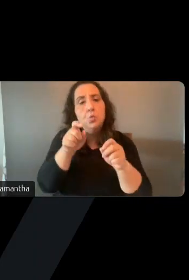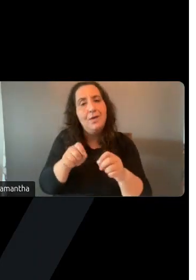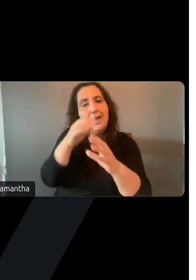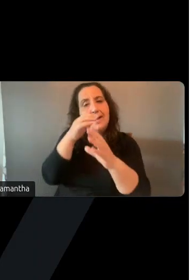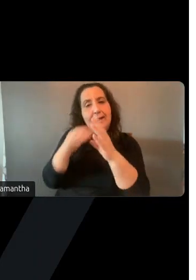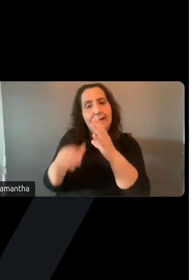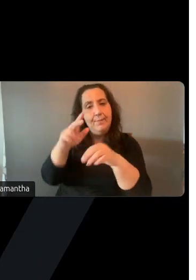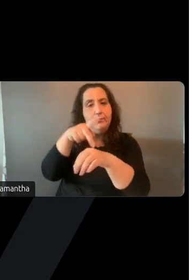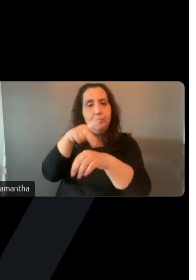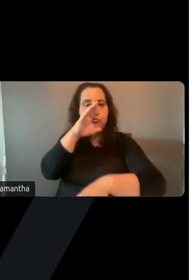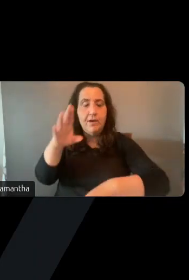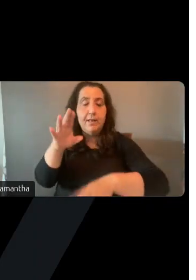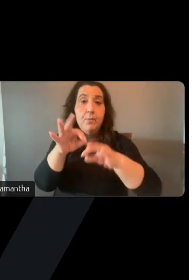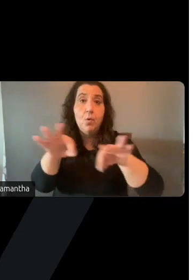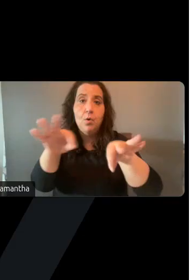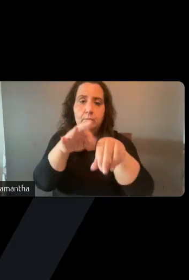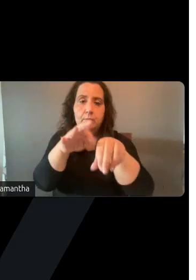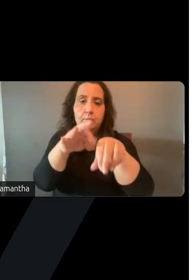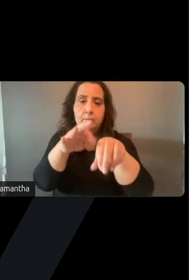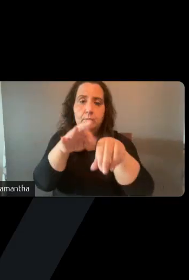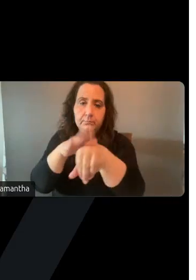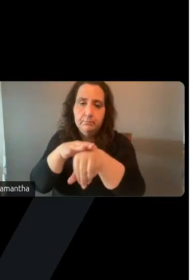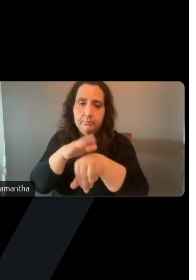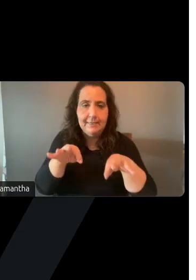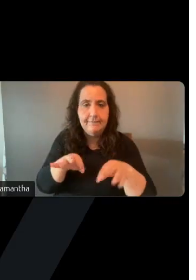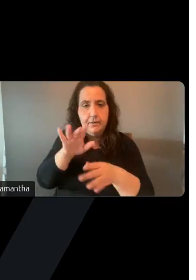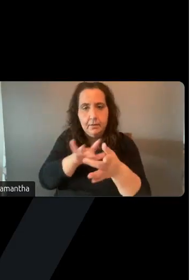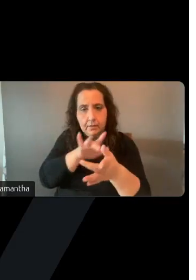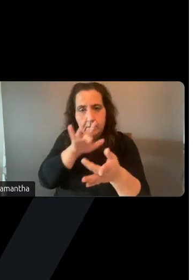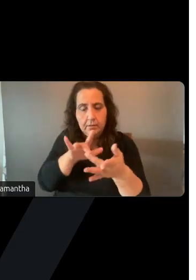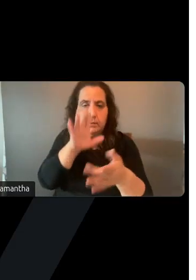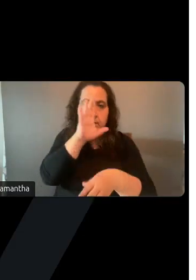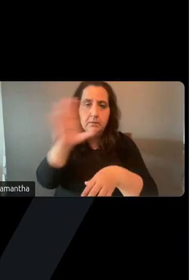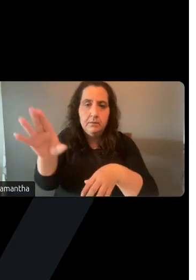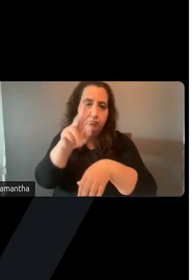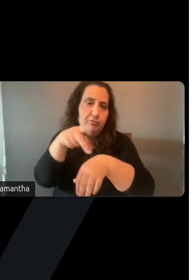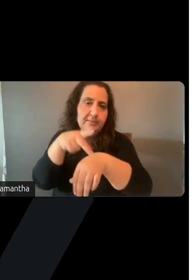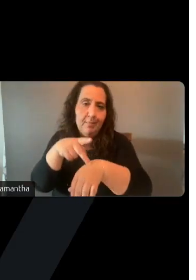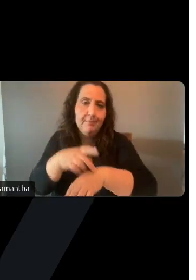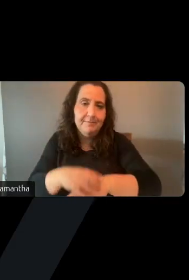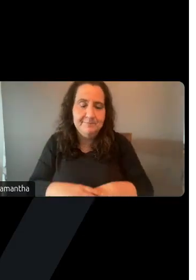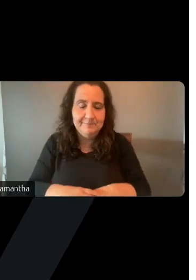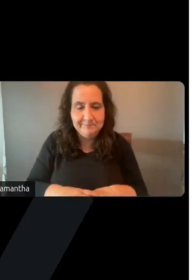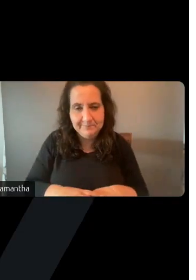is very important. Definitely do reach out to the principals directly.